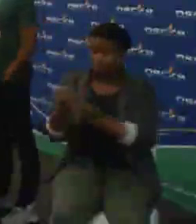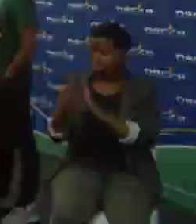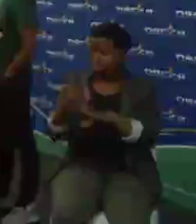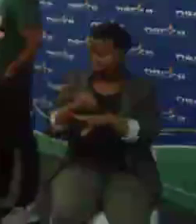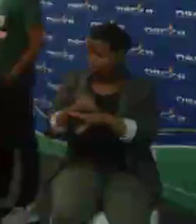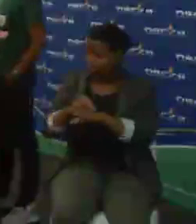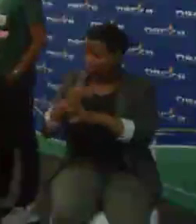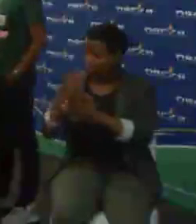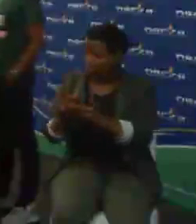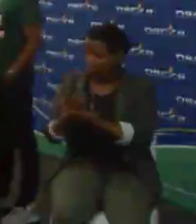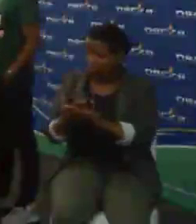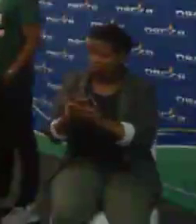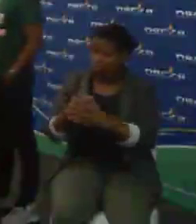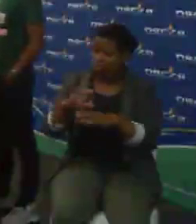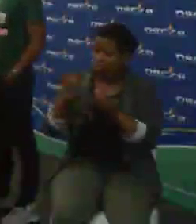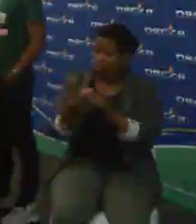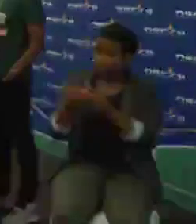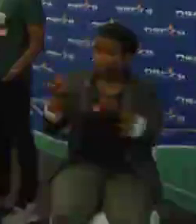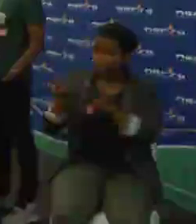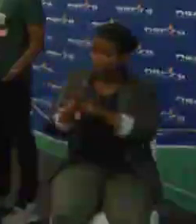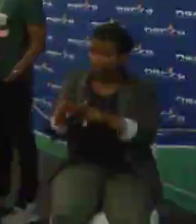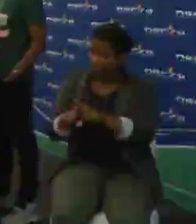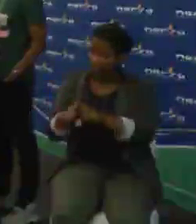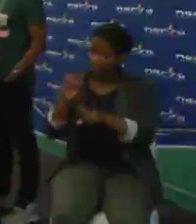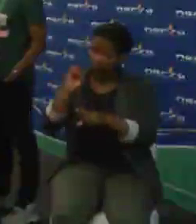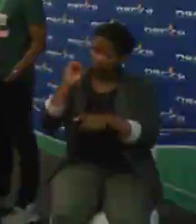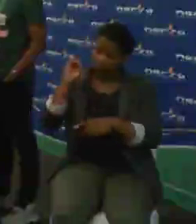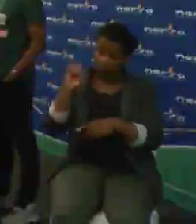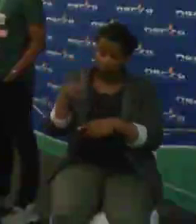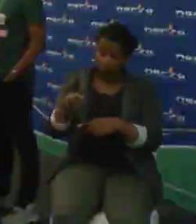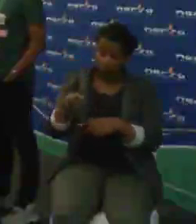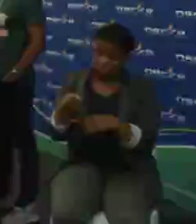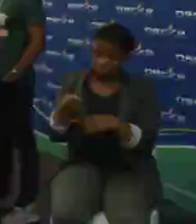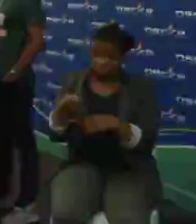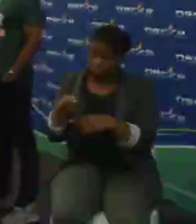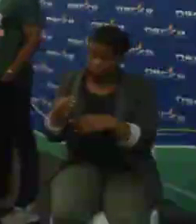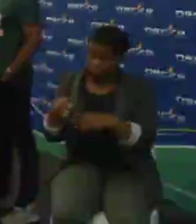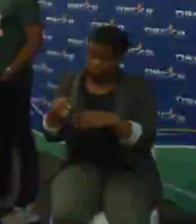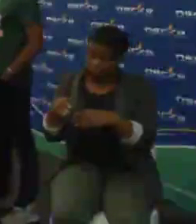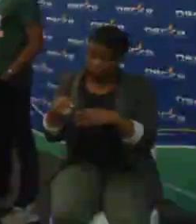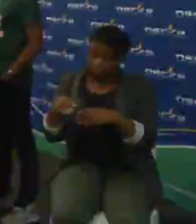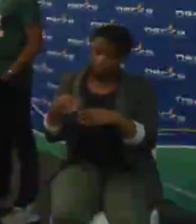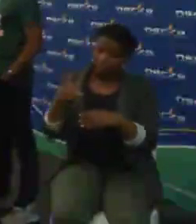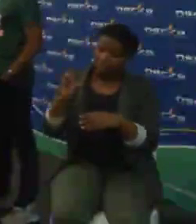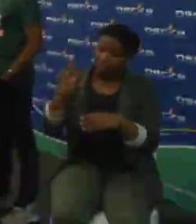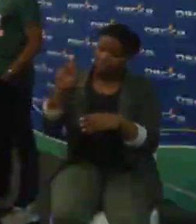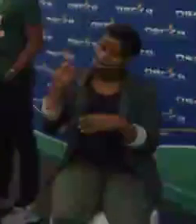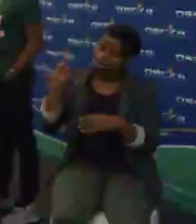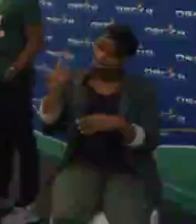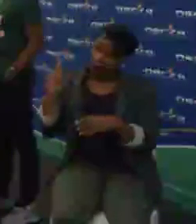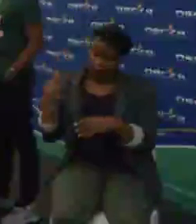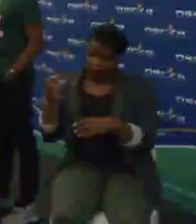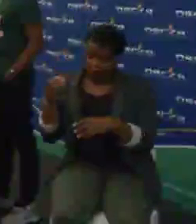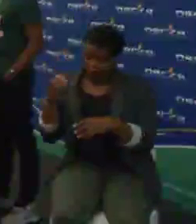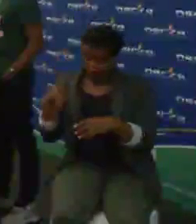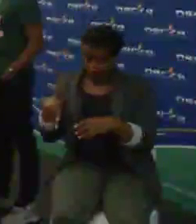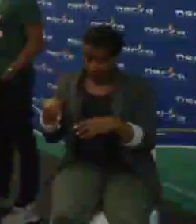less the same thing. They even go as far as mentioning that the IRP is not